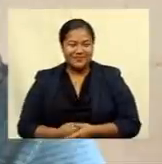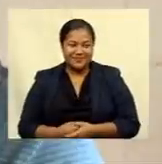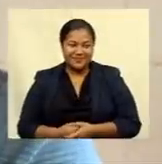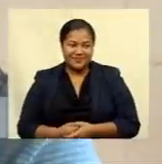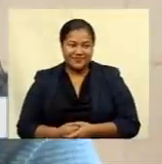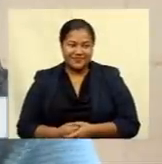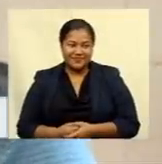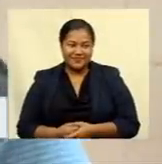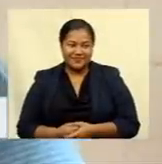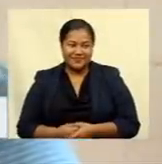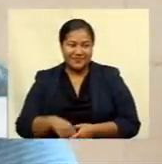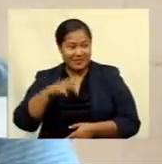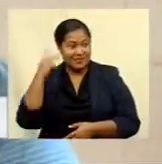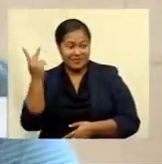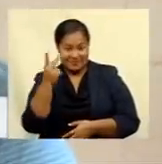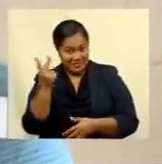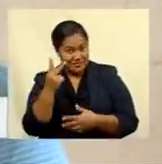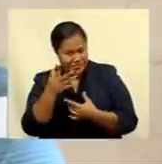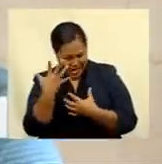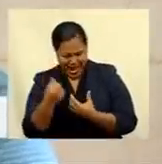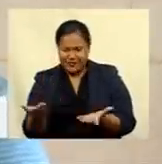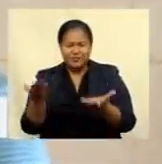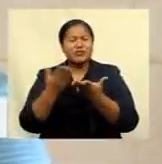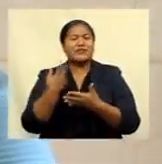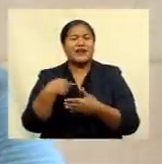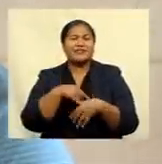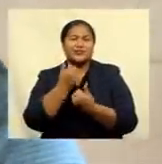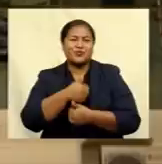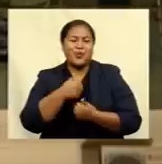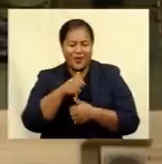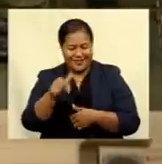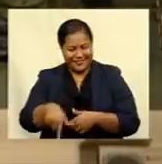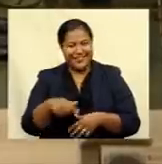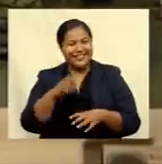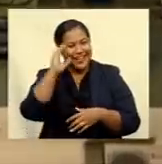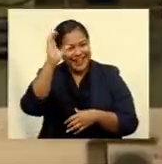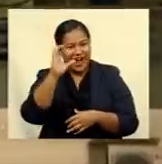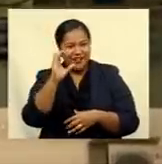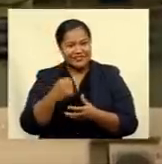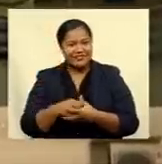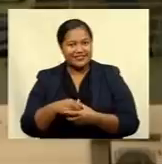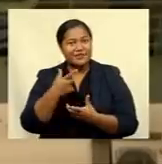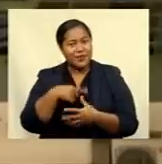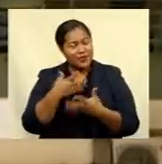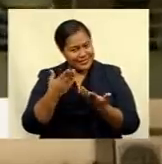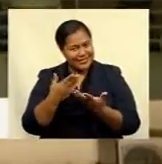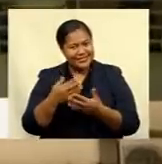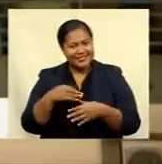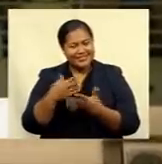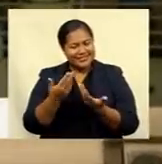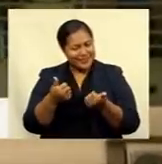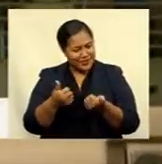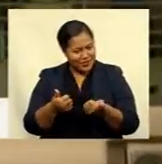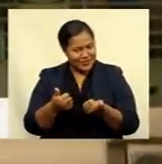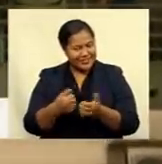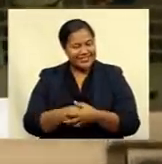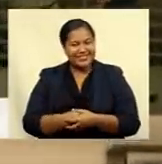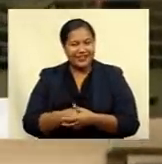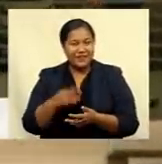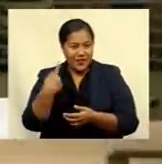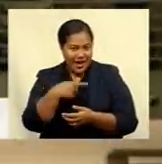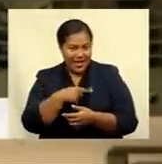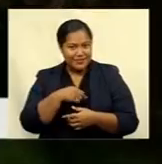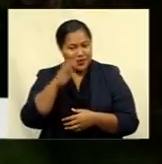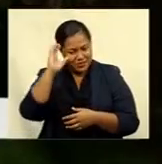Victory has brought back the joyful in the country. So yes, it was a memorable one, and the country is filled